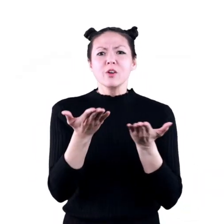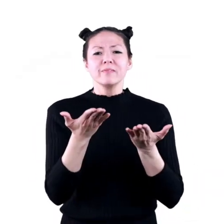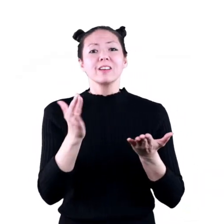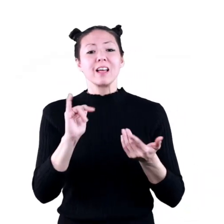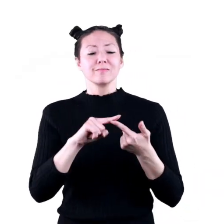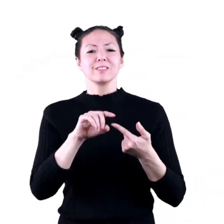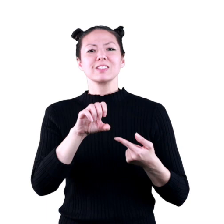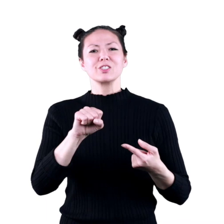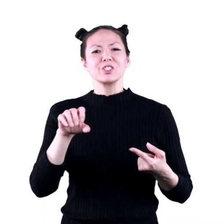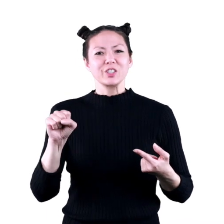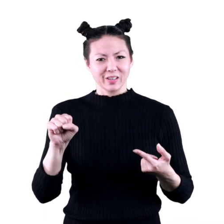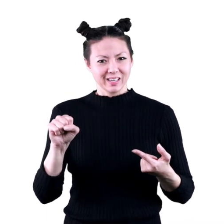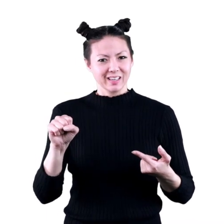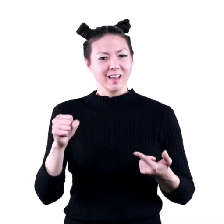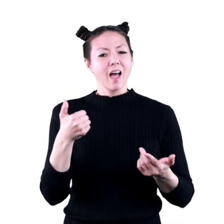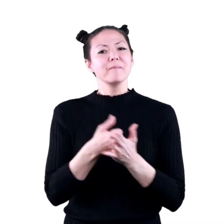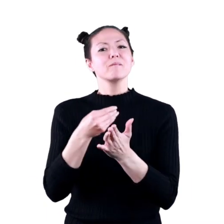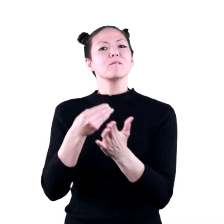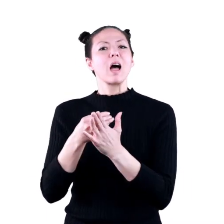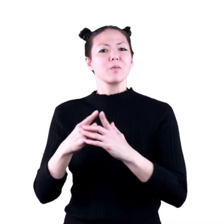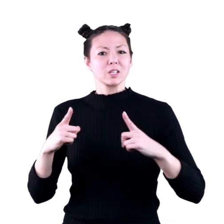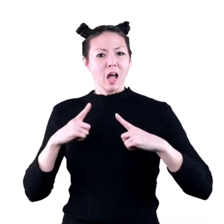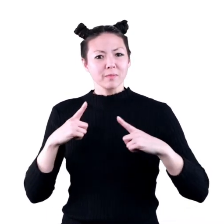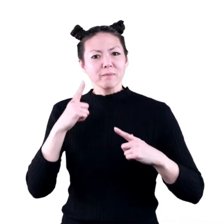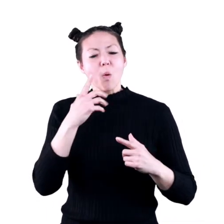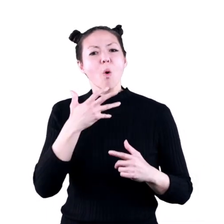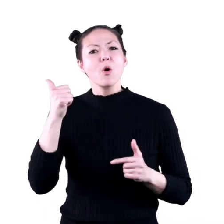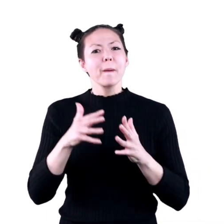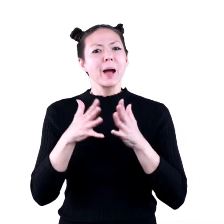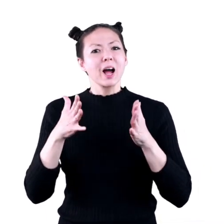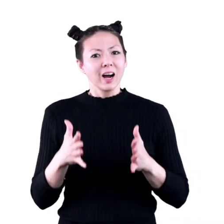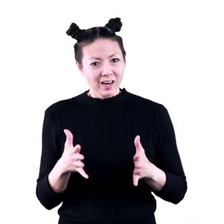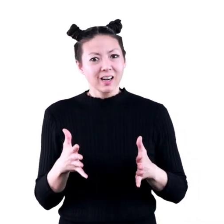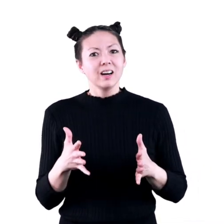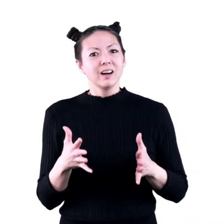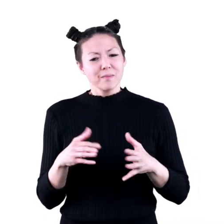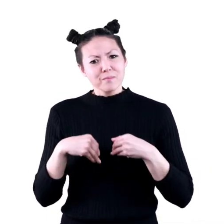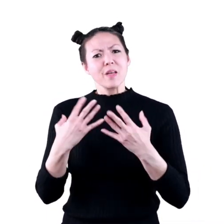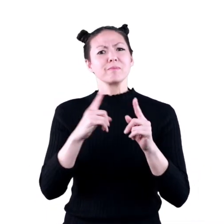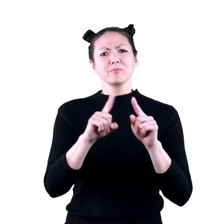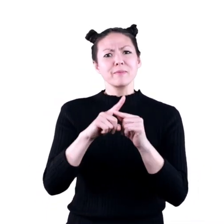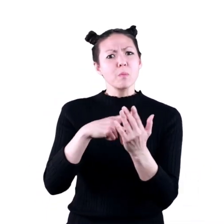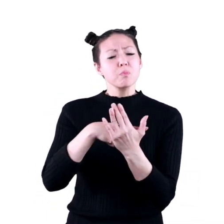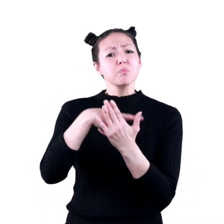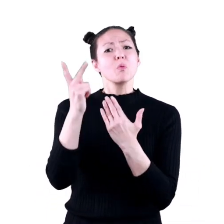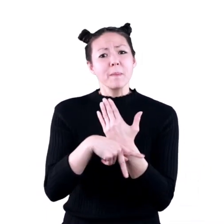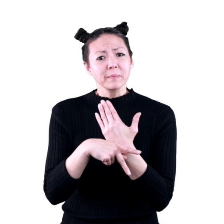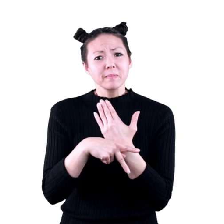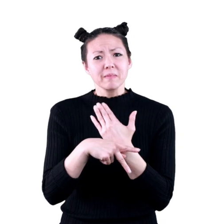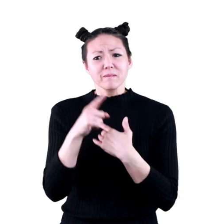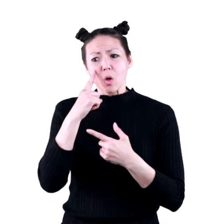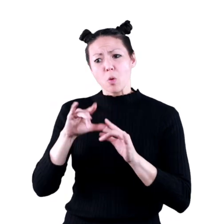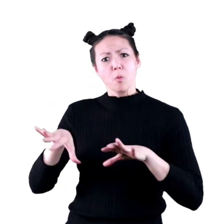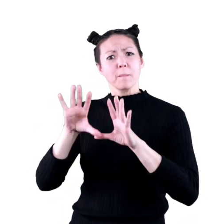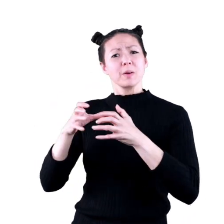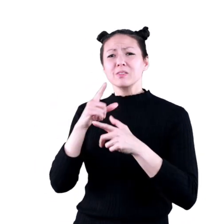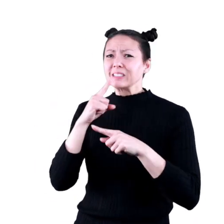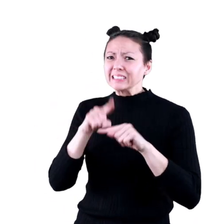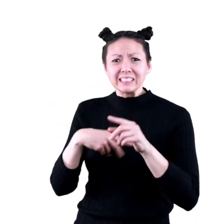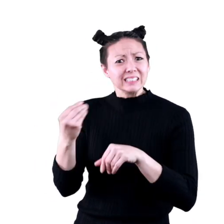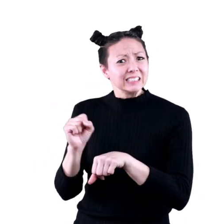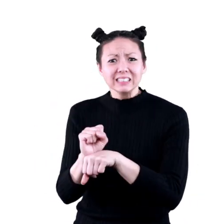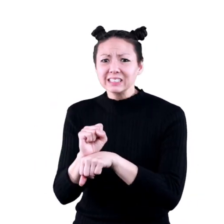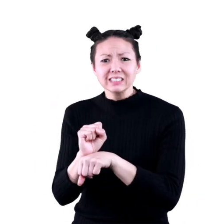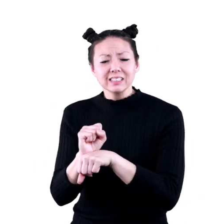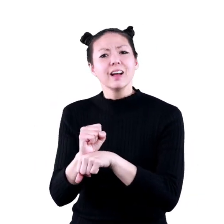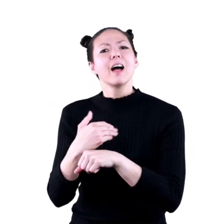government services was Social Security, which funded retirement for older Americans and provided other programs for people